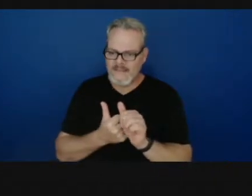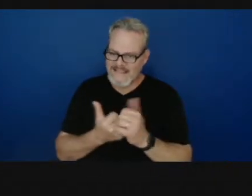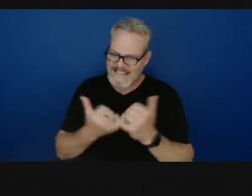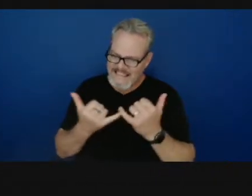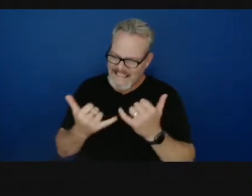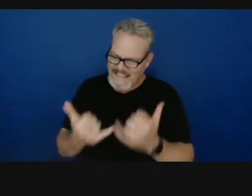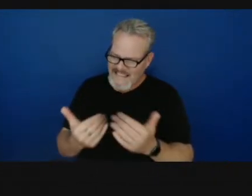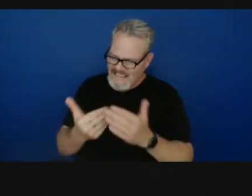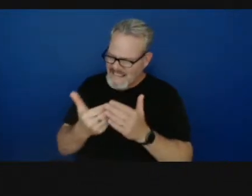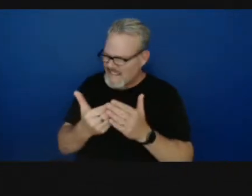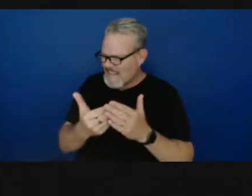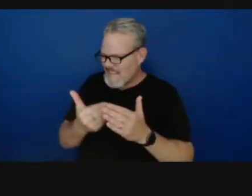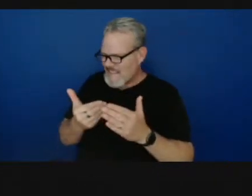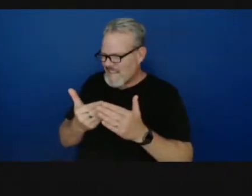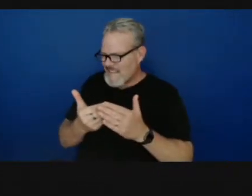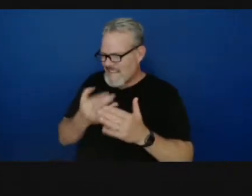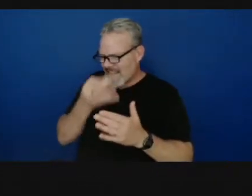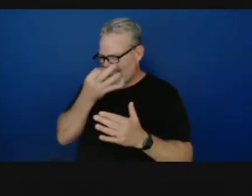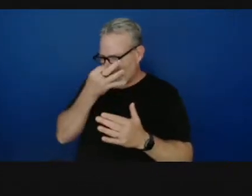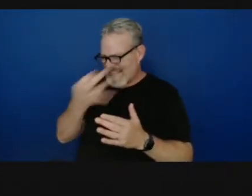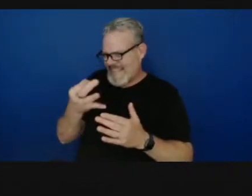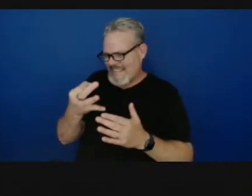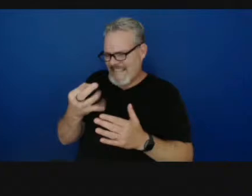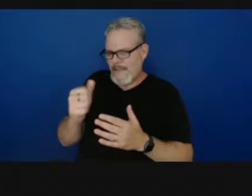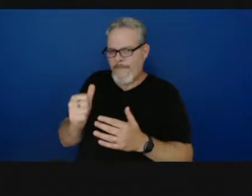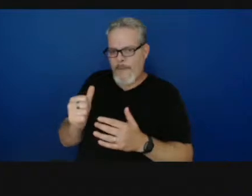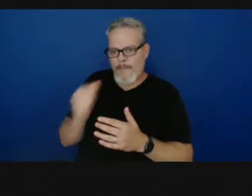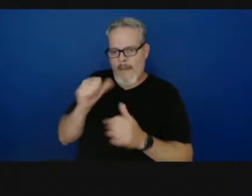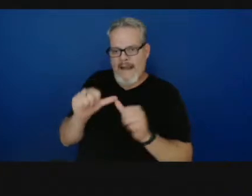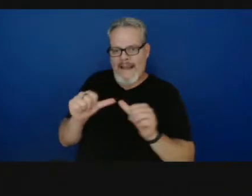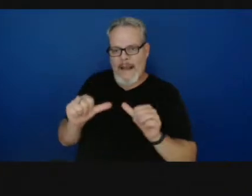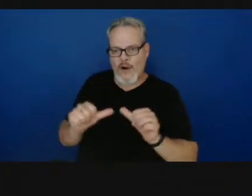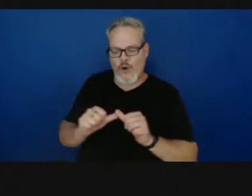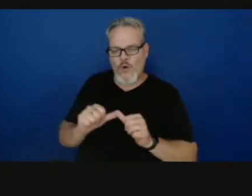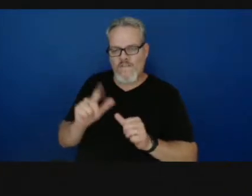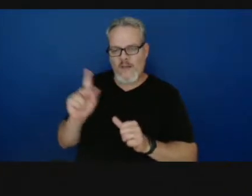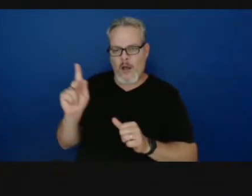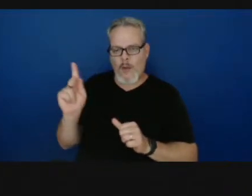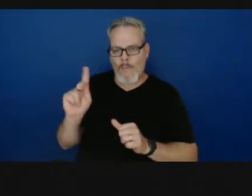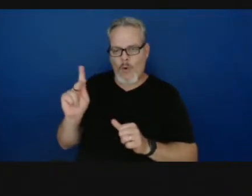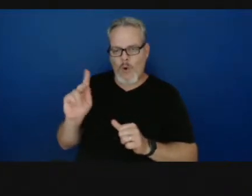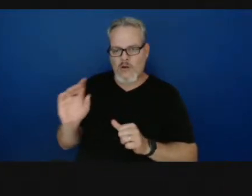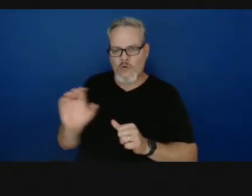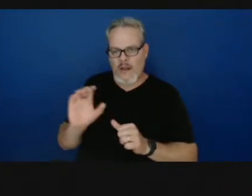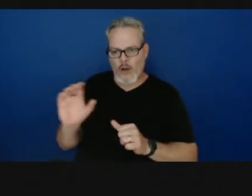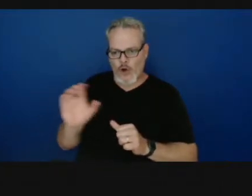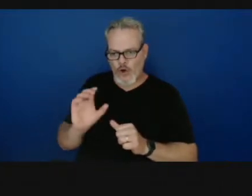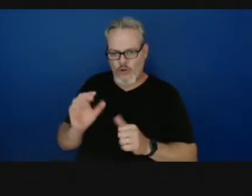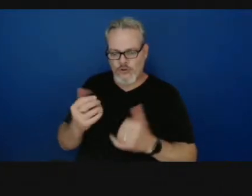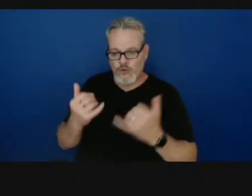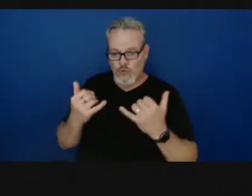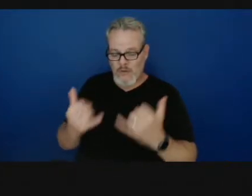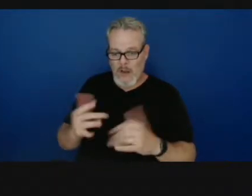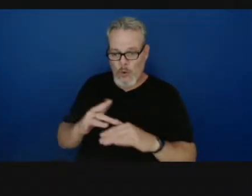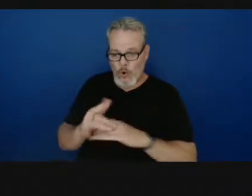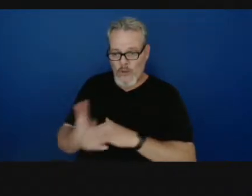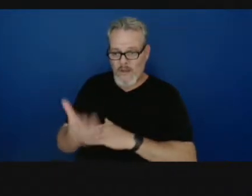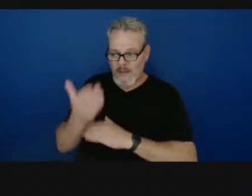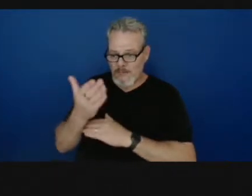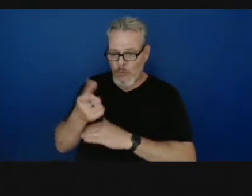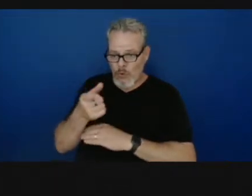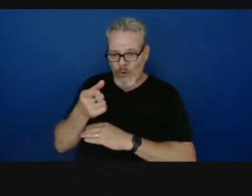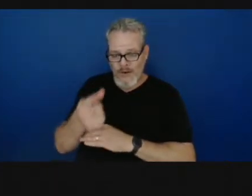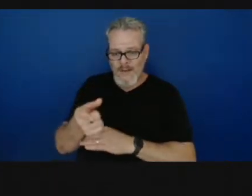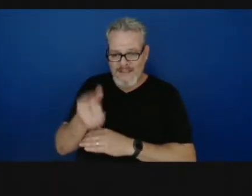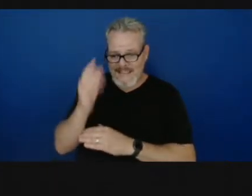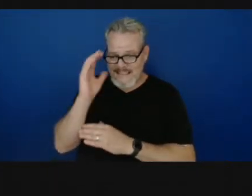the backside of the Kapoho crater. That lava channel that was getting established earlier this morning is seemingly